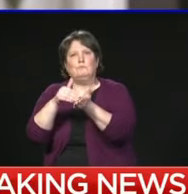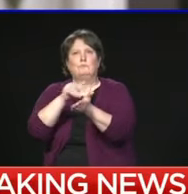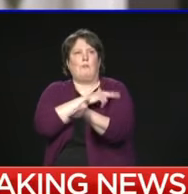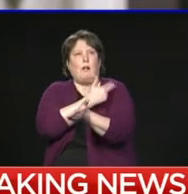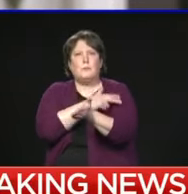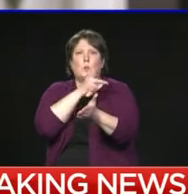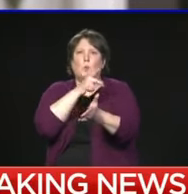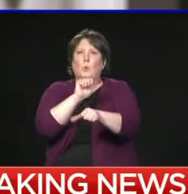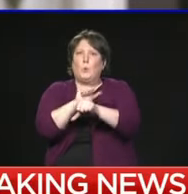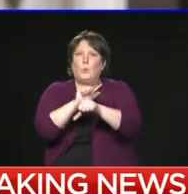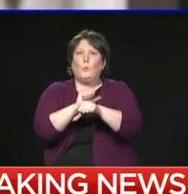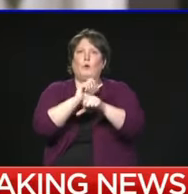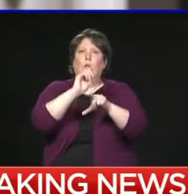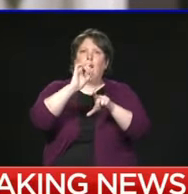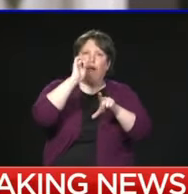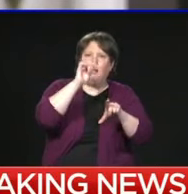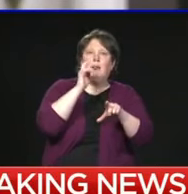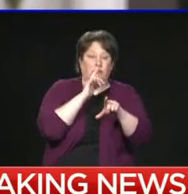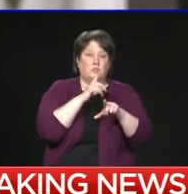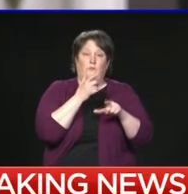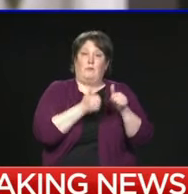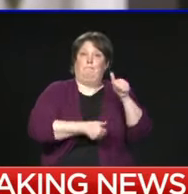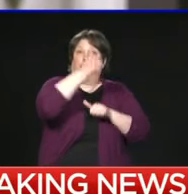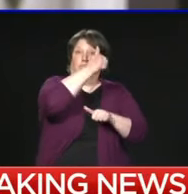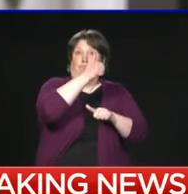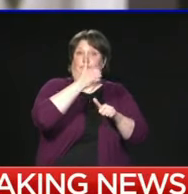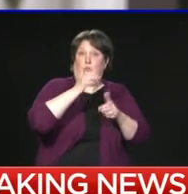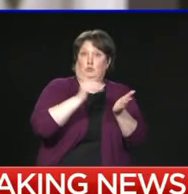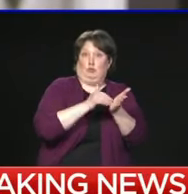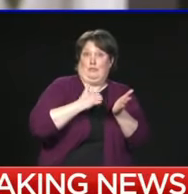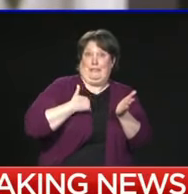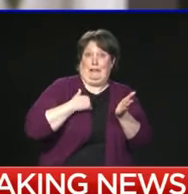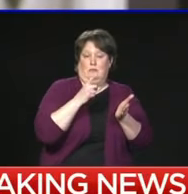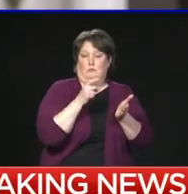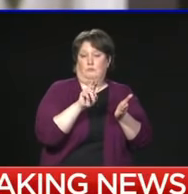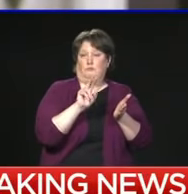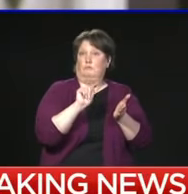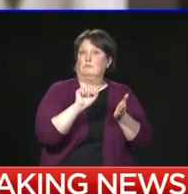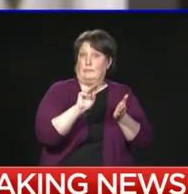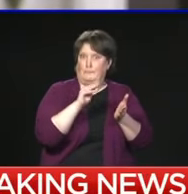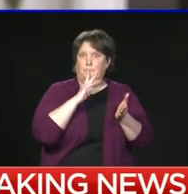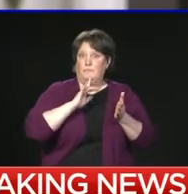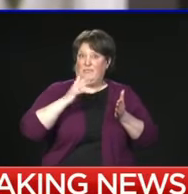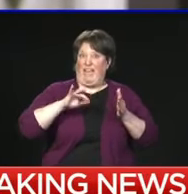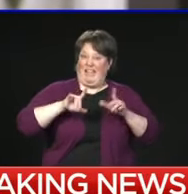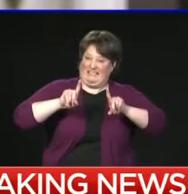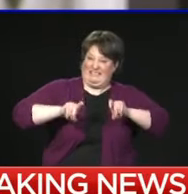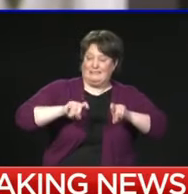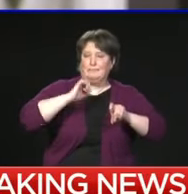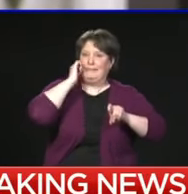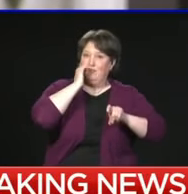on this front. According to Dr. Tam, we're now testing about 10,000 people a day. That's